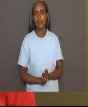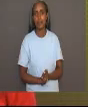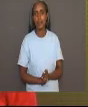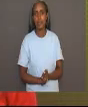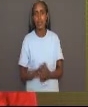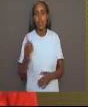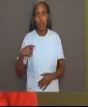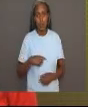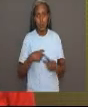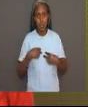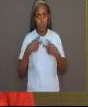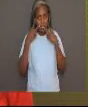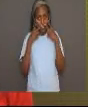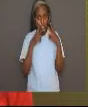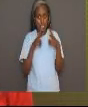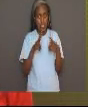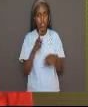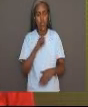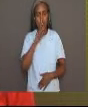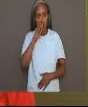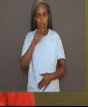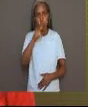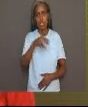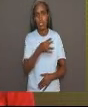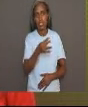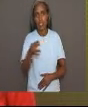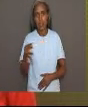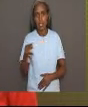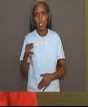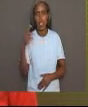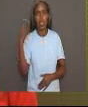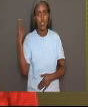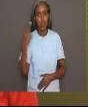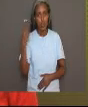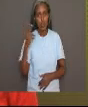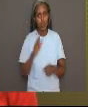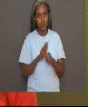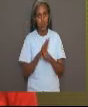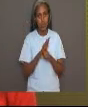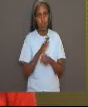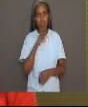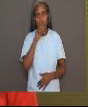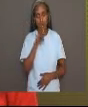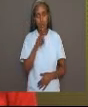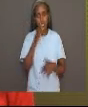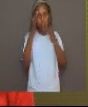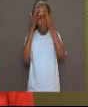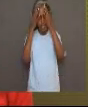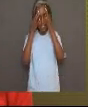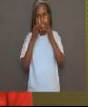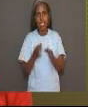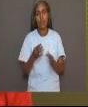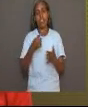As we have seen, truth tables are a useful tool for determining